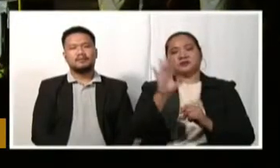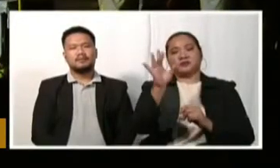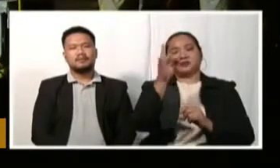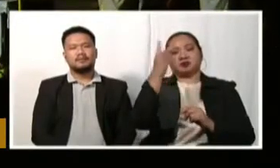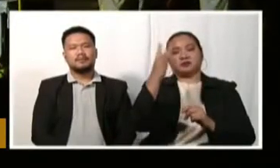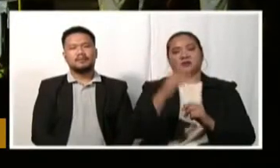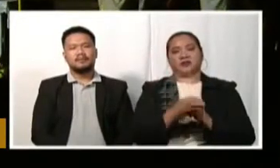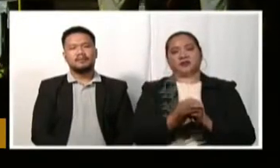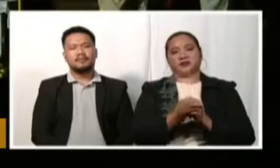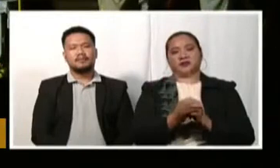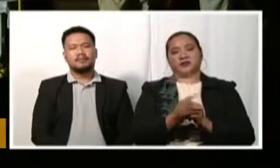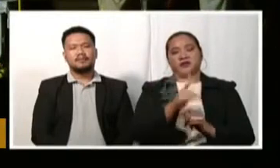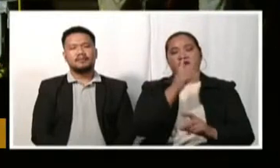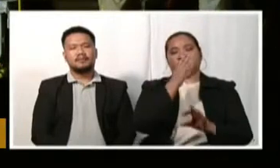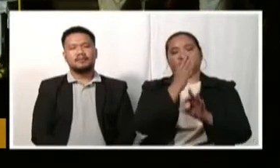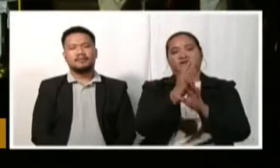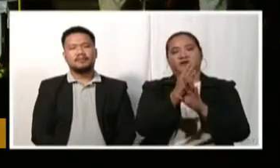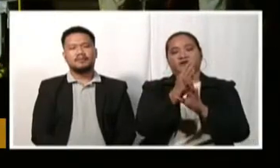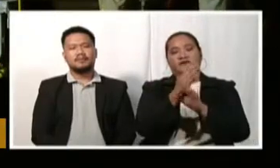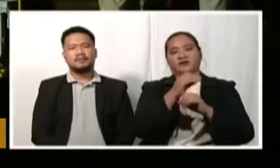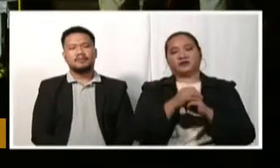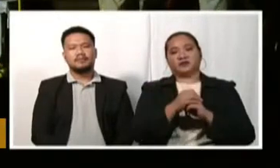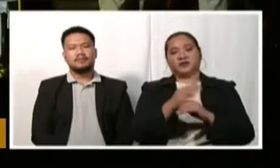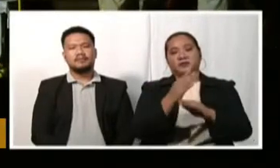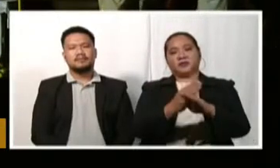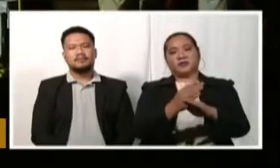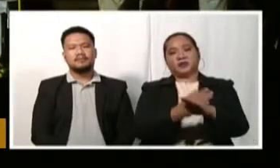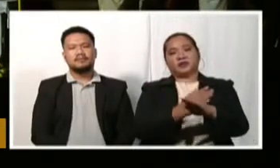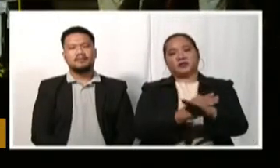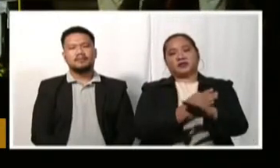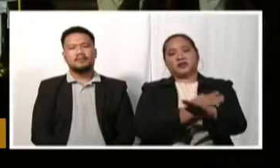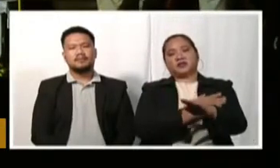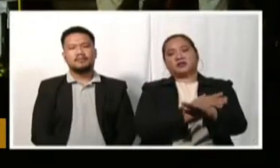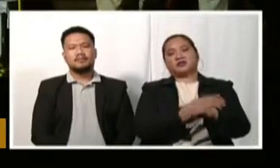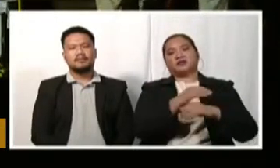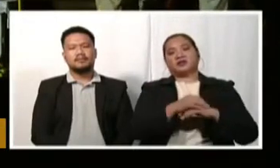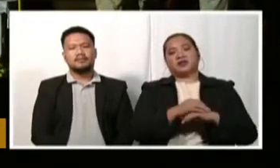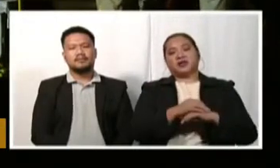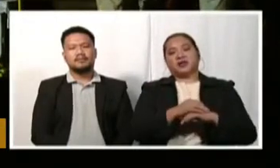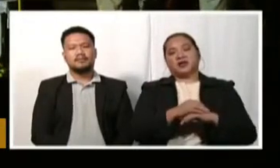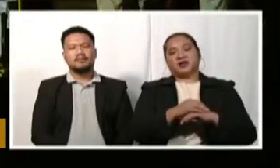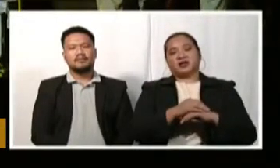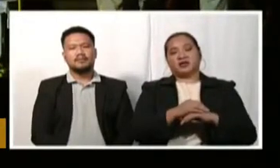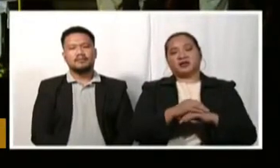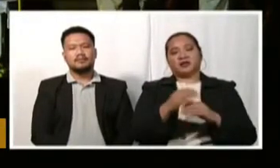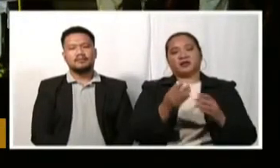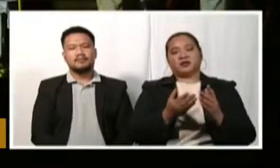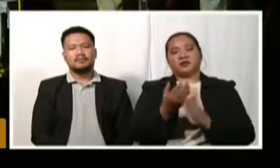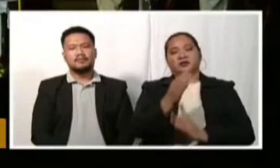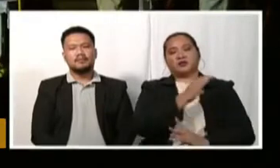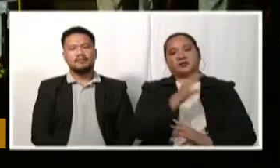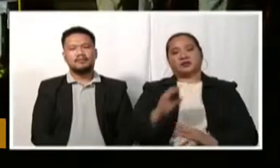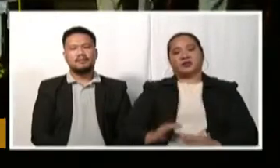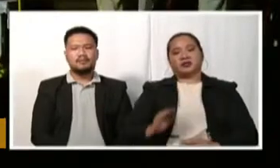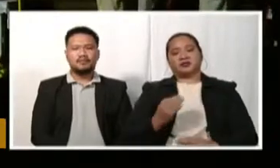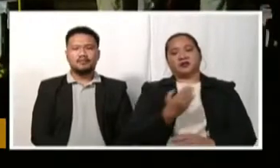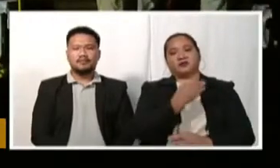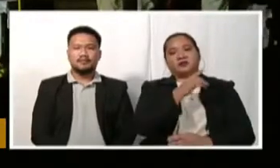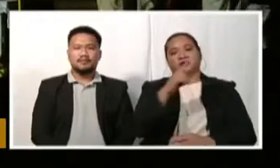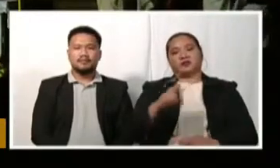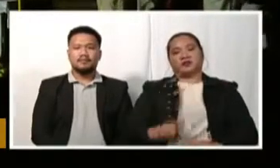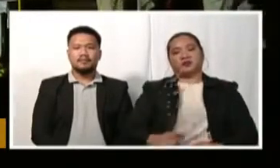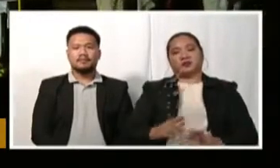grace do the faithful progress in any kind of virtue, through Christ our